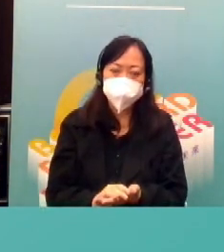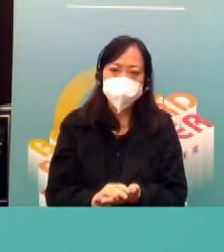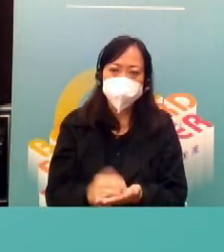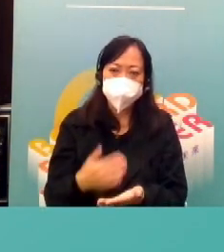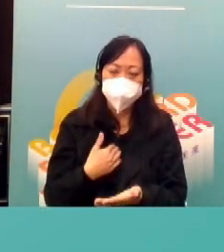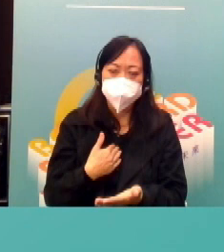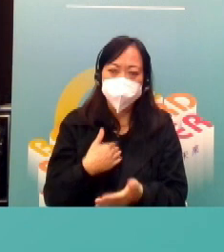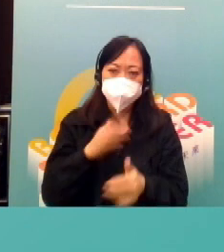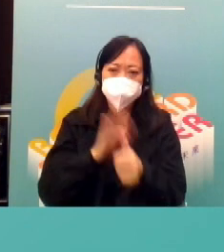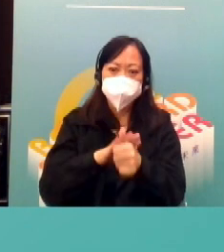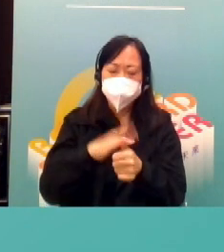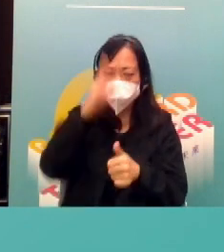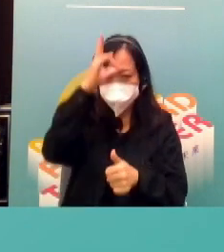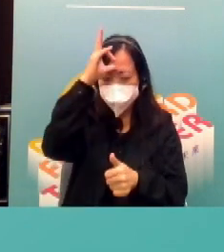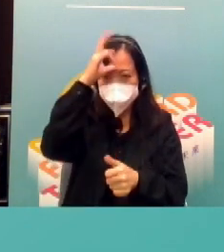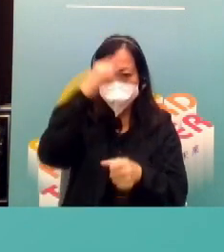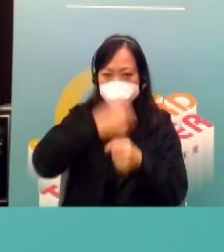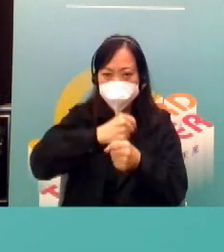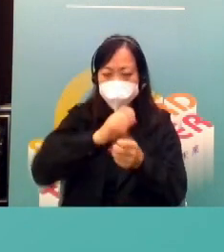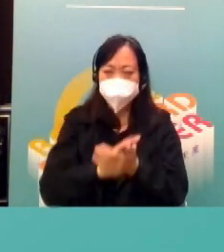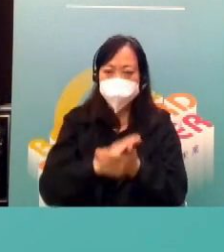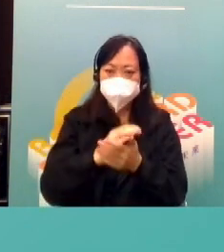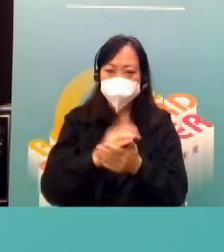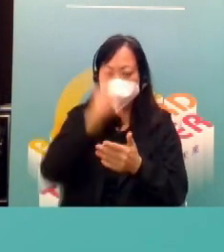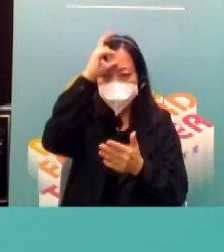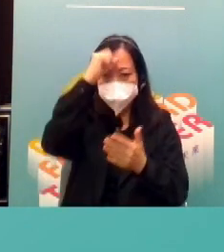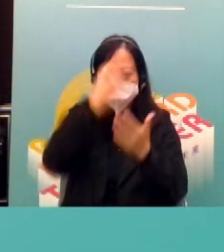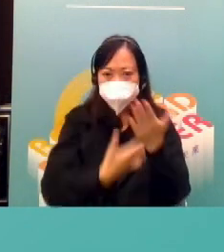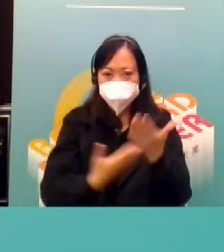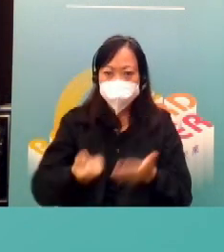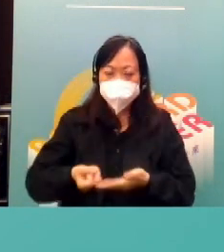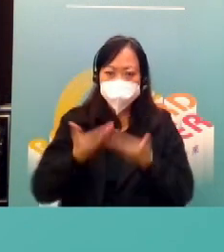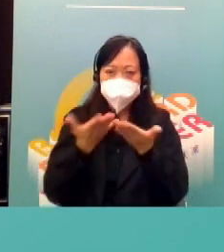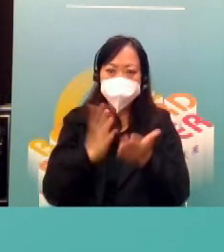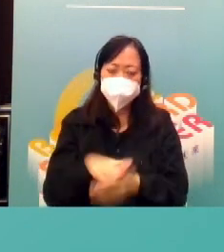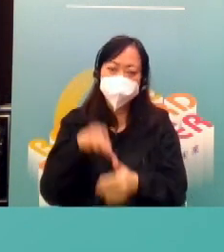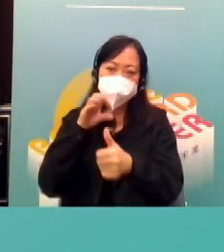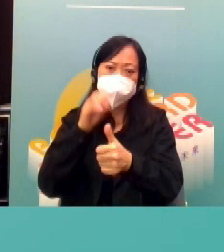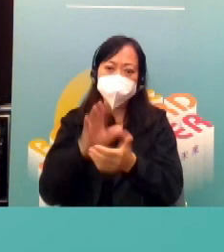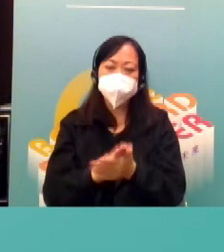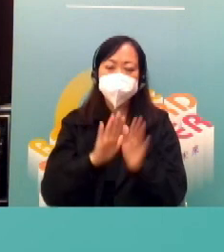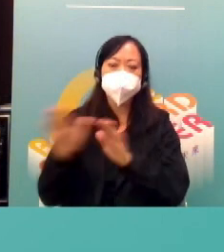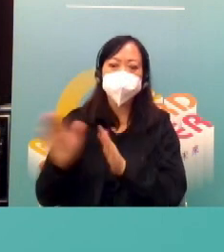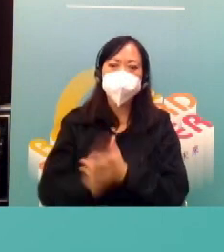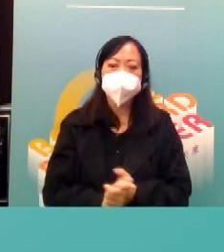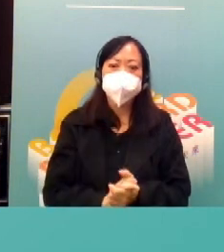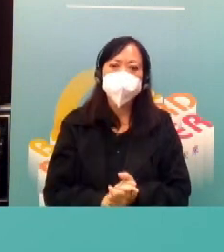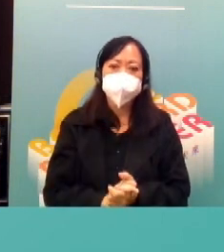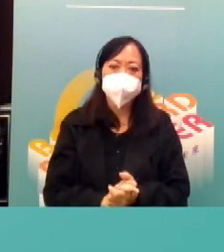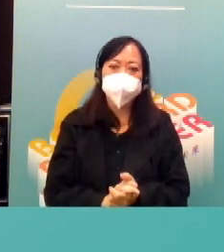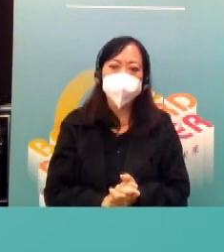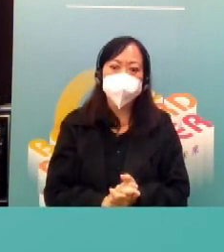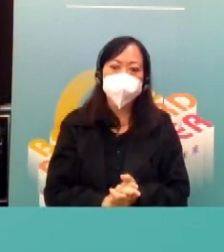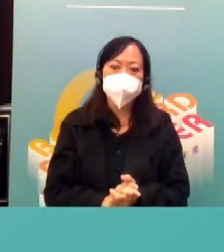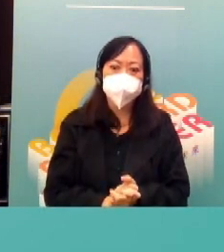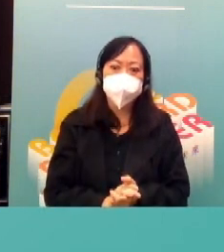of exchange of best practices and knowledge and all that sort of lovely stuff as well. On our agendas, I'll focus on a second one